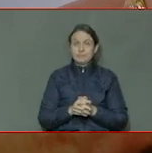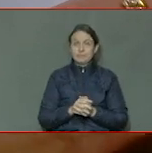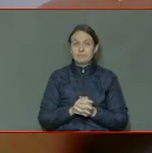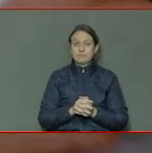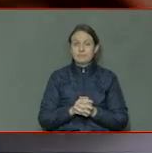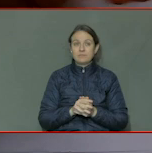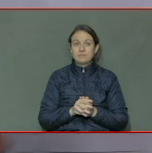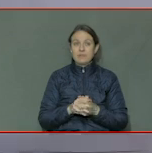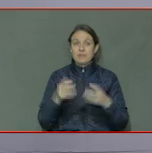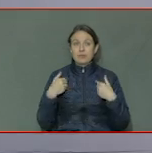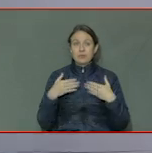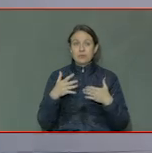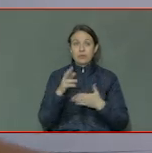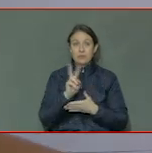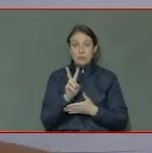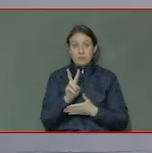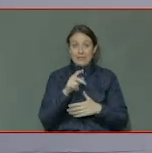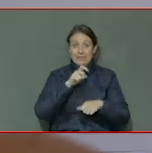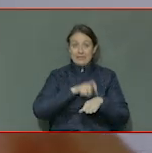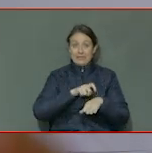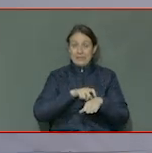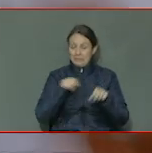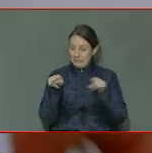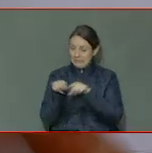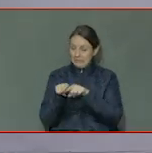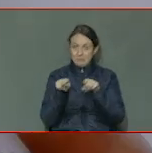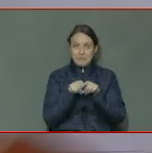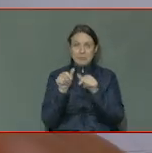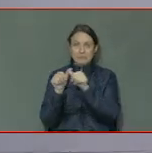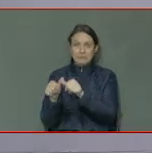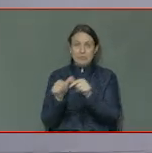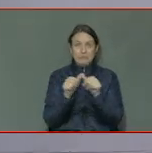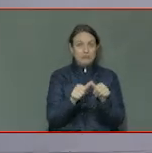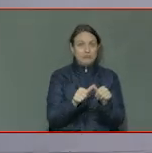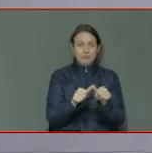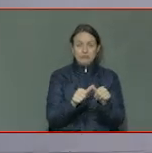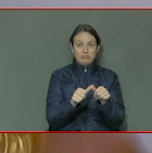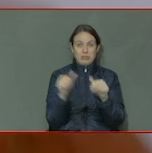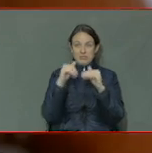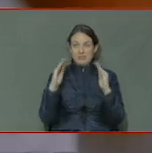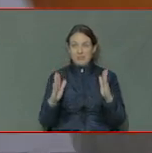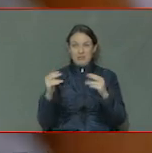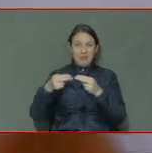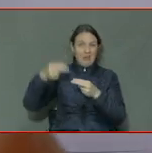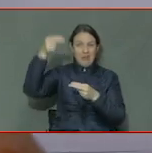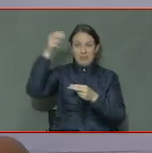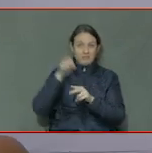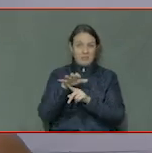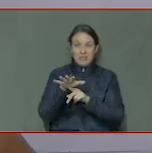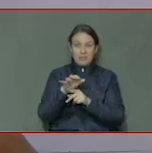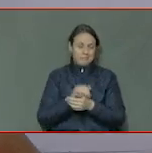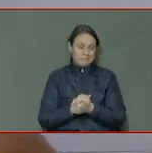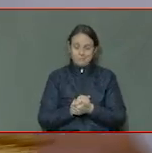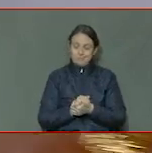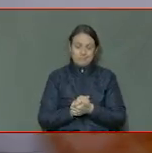The initial velocity and the time must be the same. The height of the building doesn't matter now for this questions that was